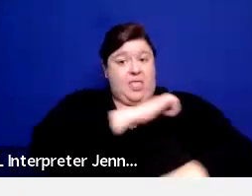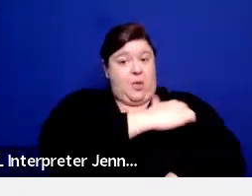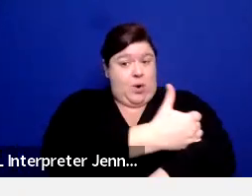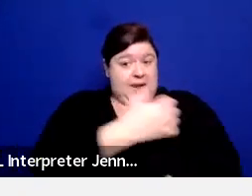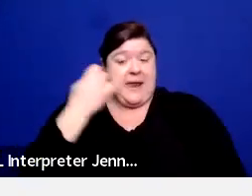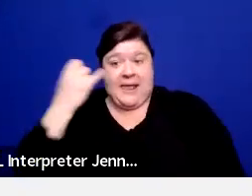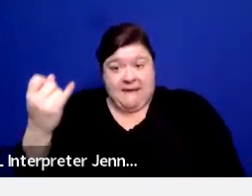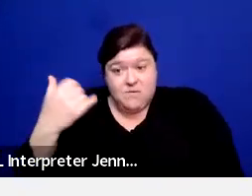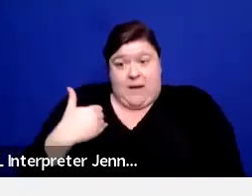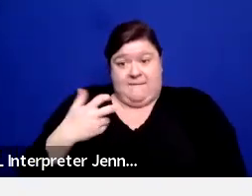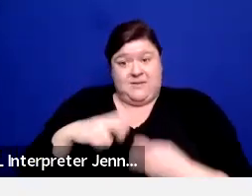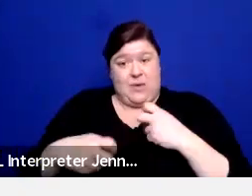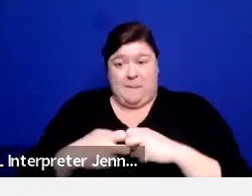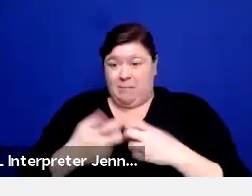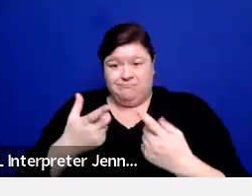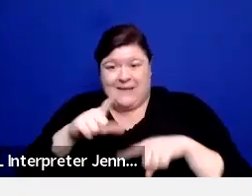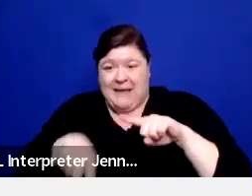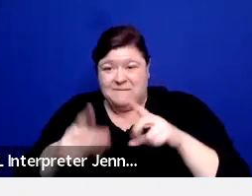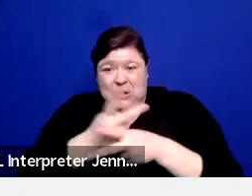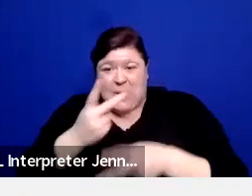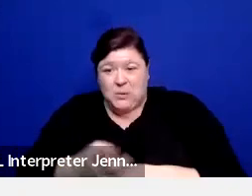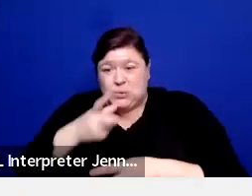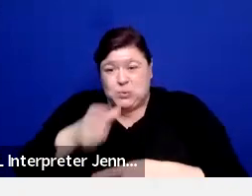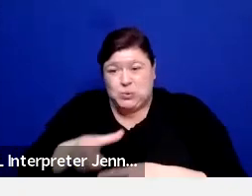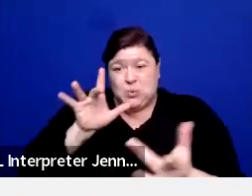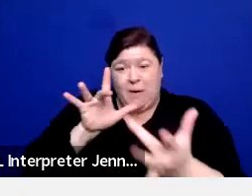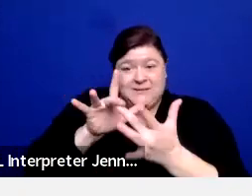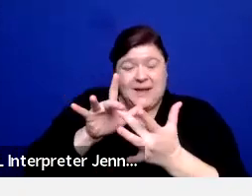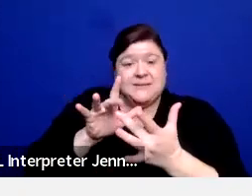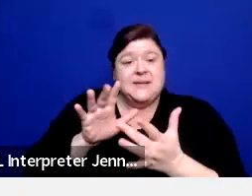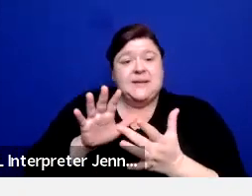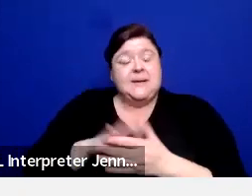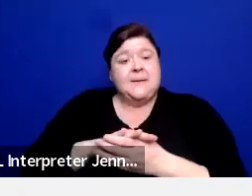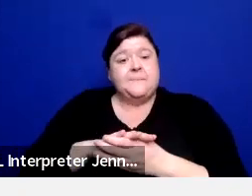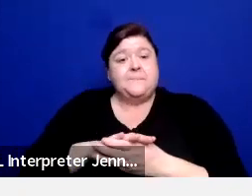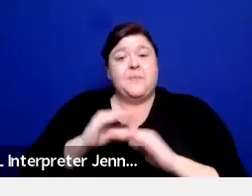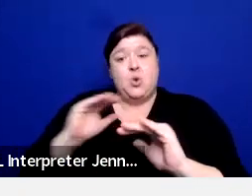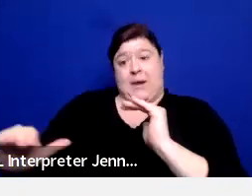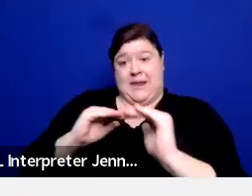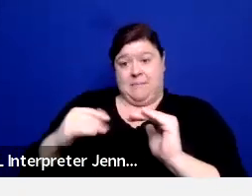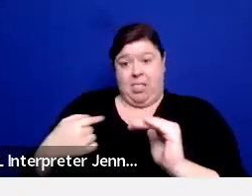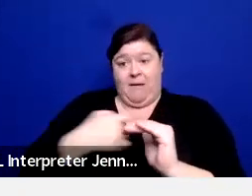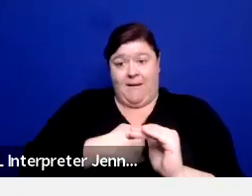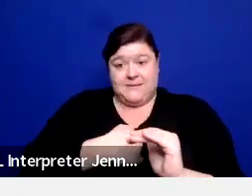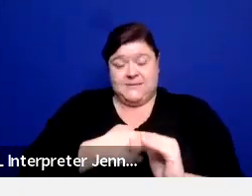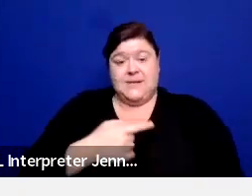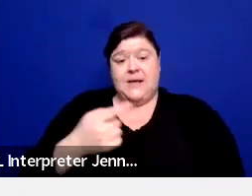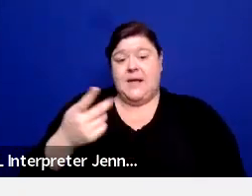are having trouble locating that contact information, you can email us at